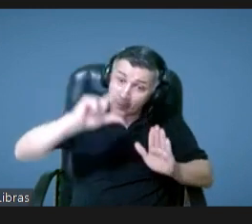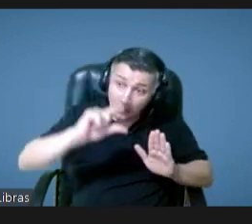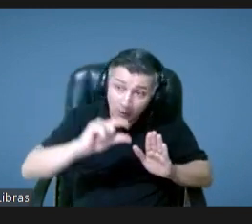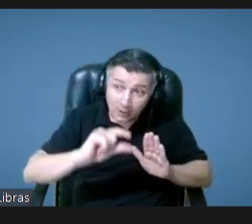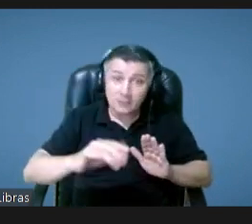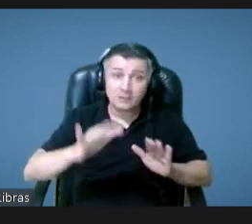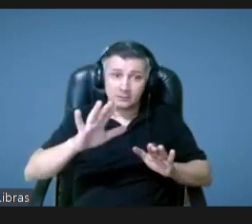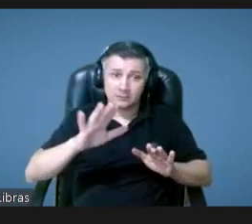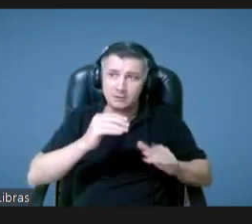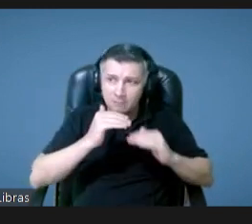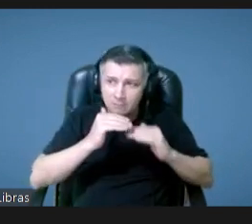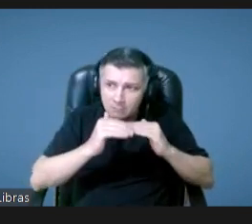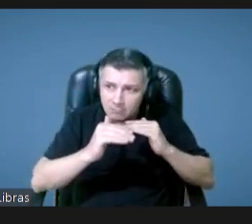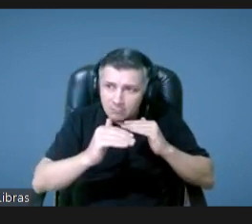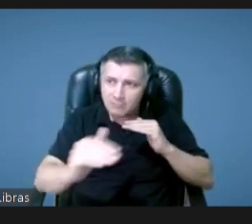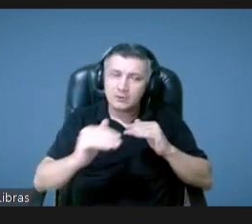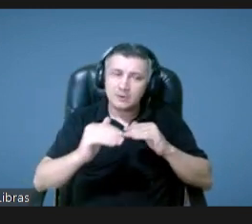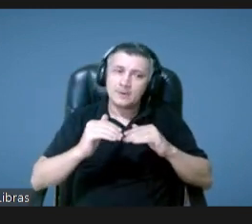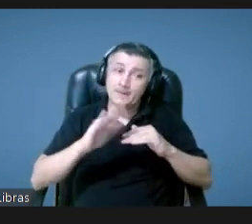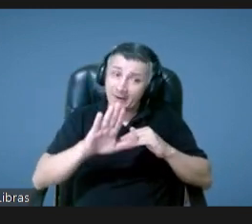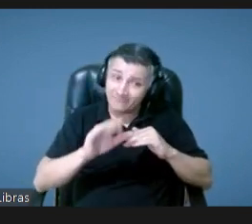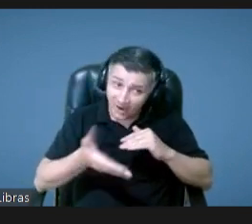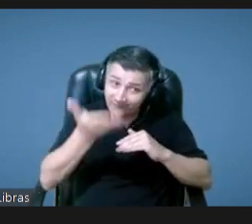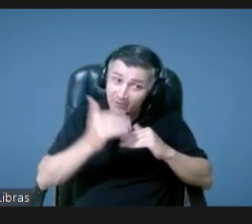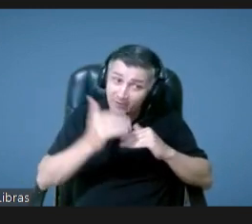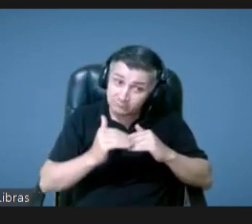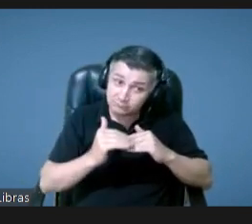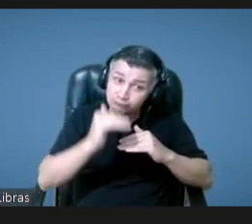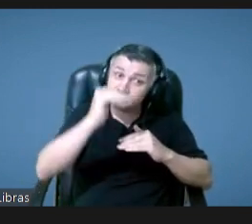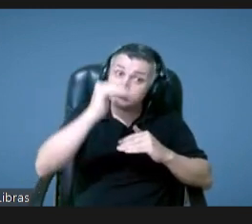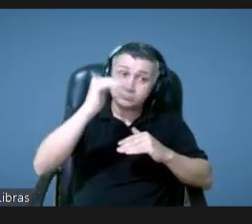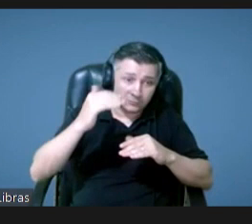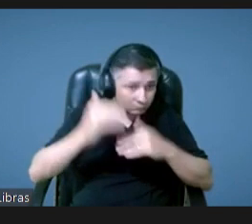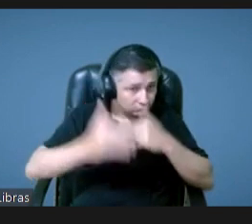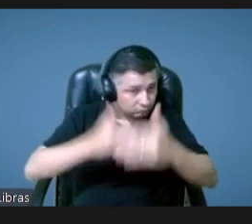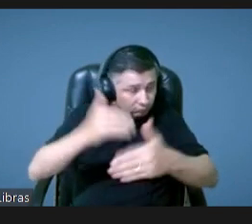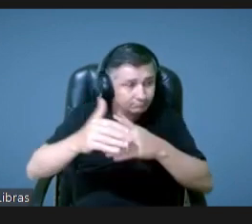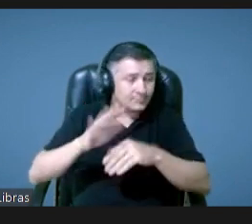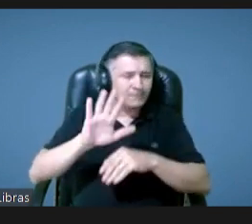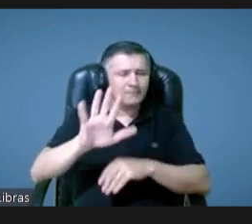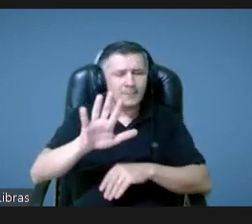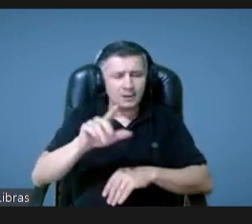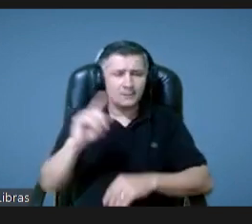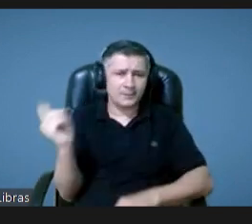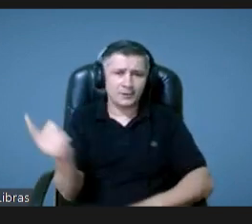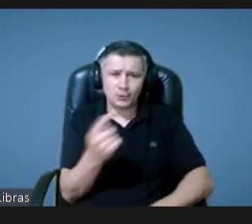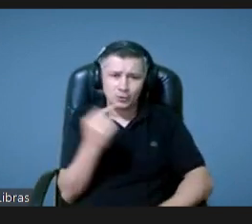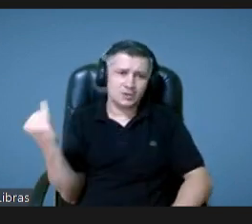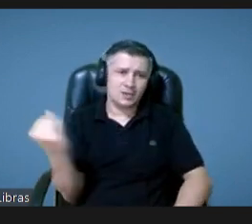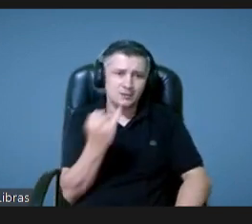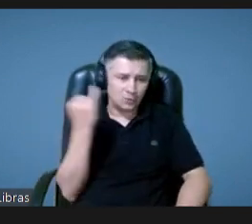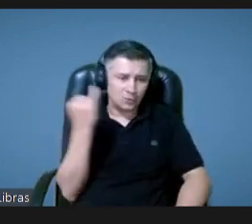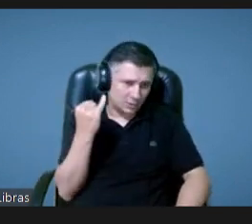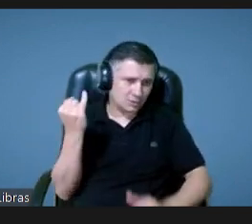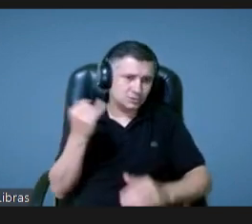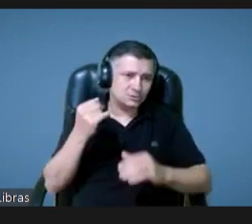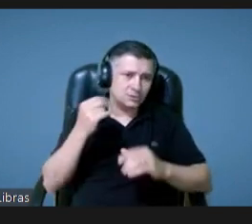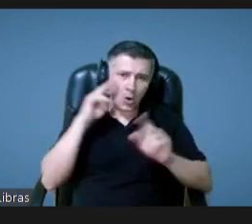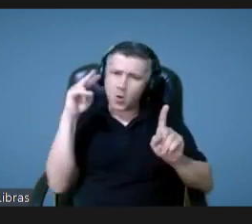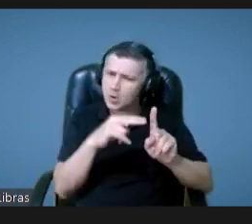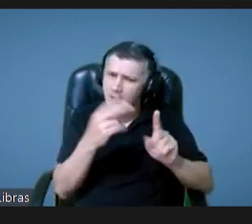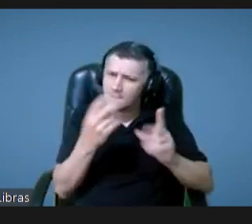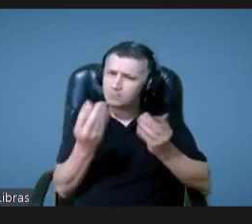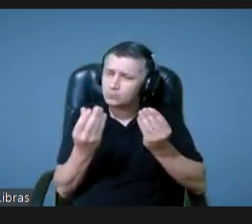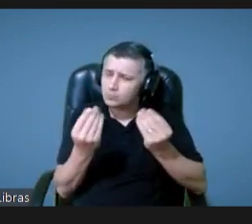a bit slow, but as the interest rates go down, demand will go up. And